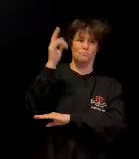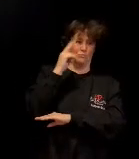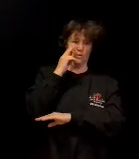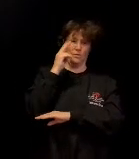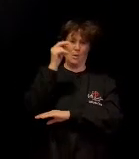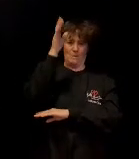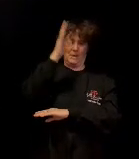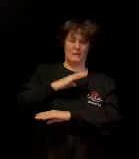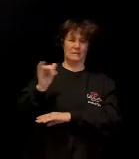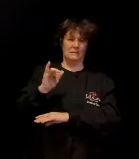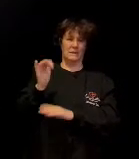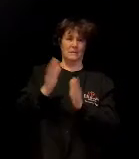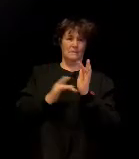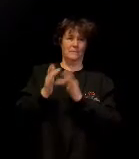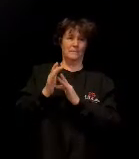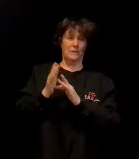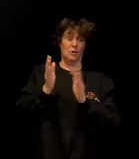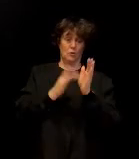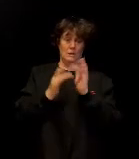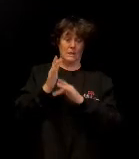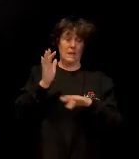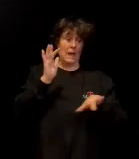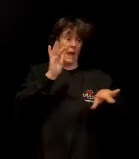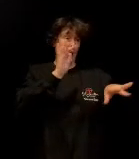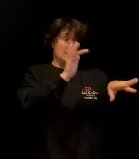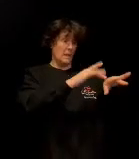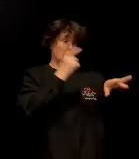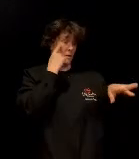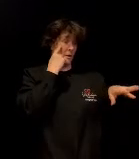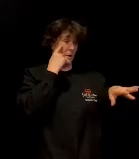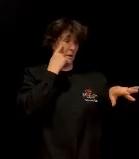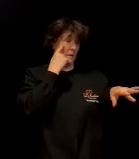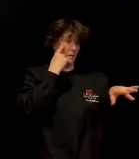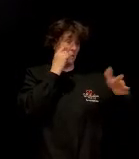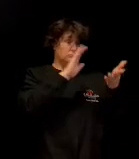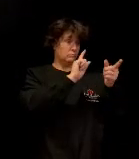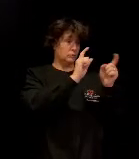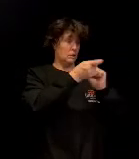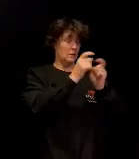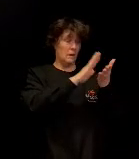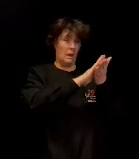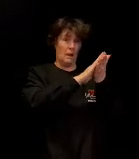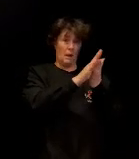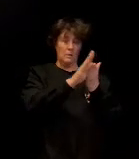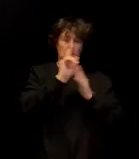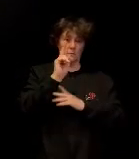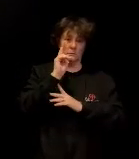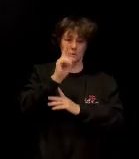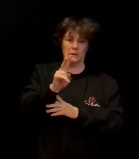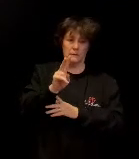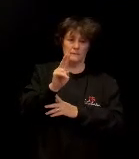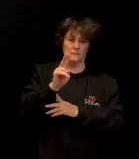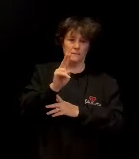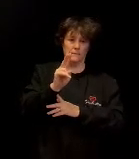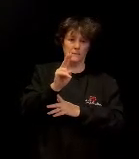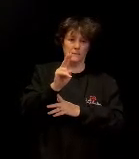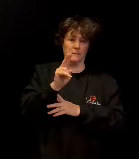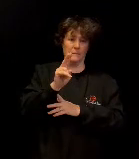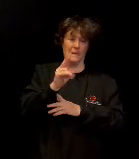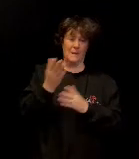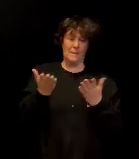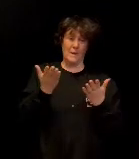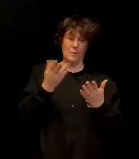like trees. And then Jesus touched him again, and it says he saw clearly. You know, many times we see people as just